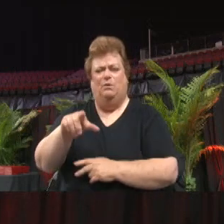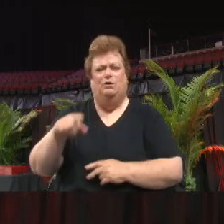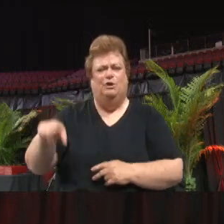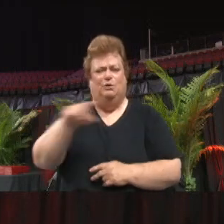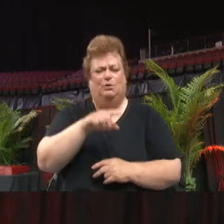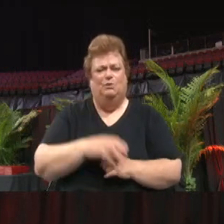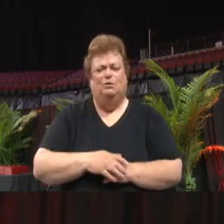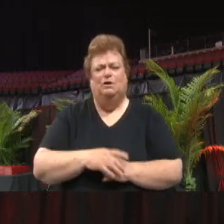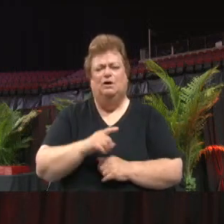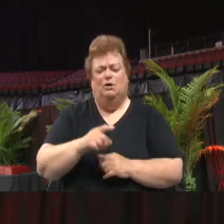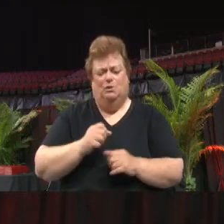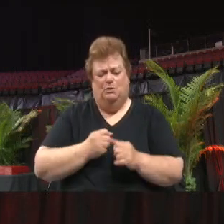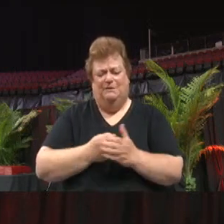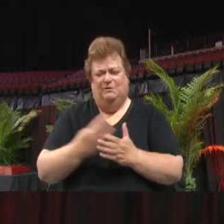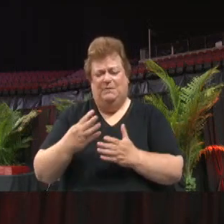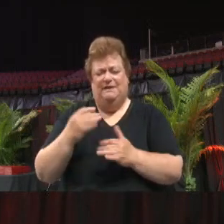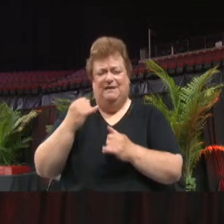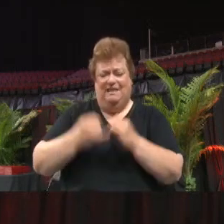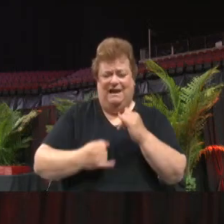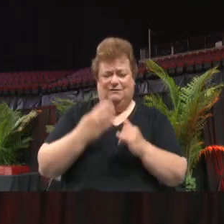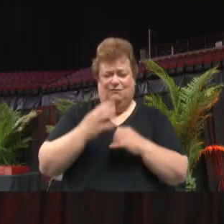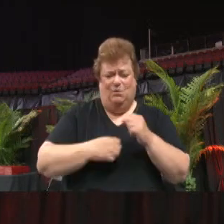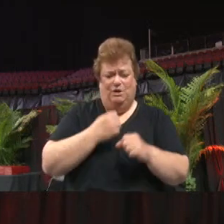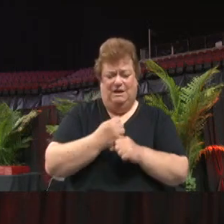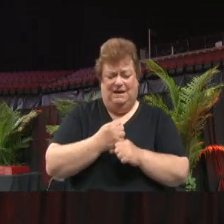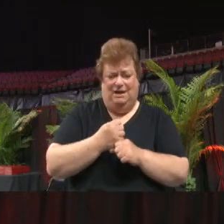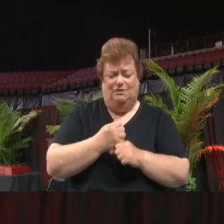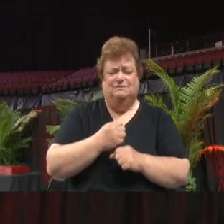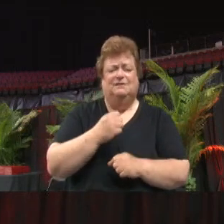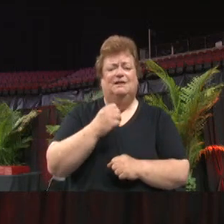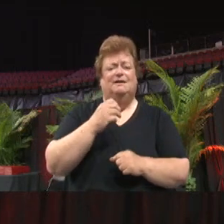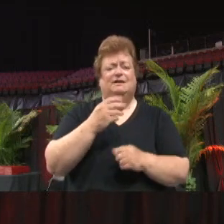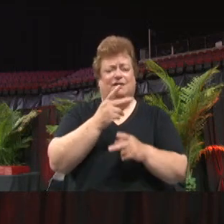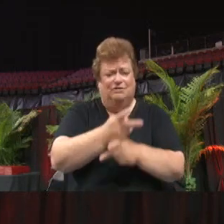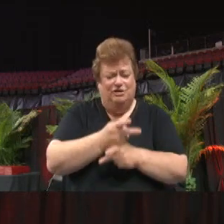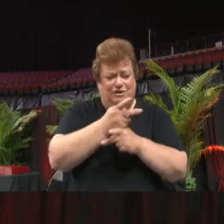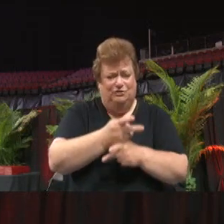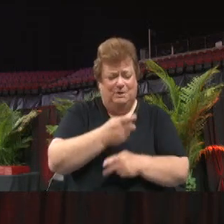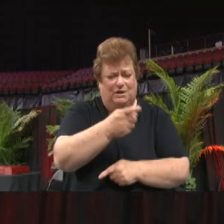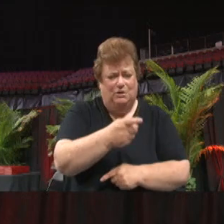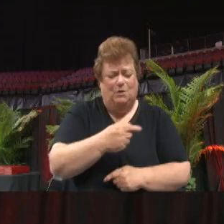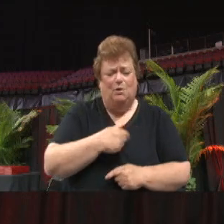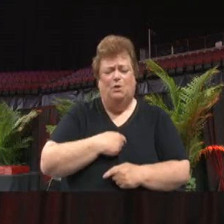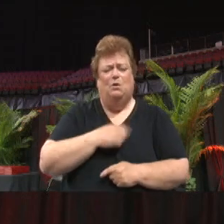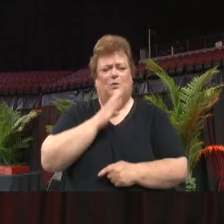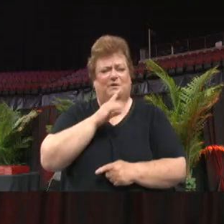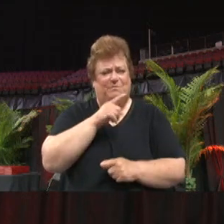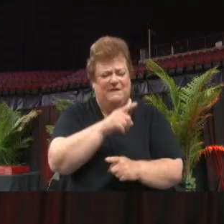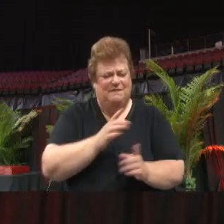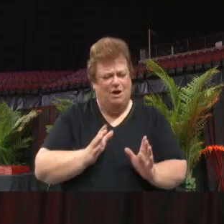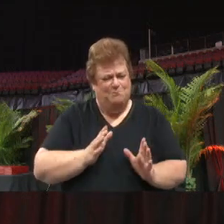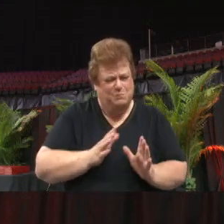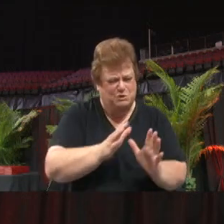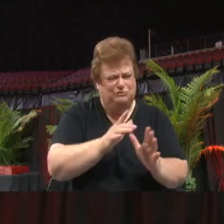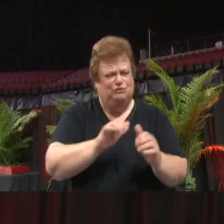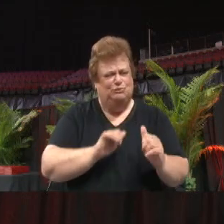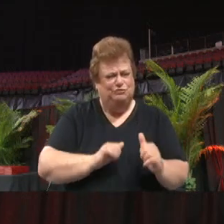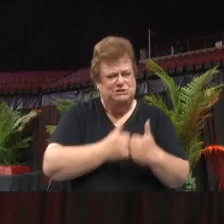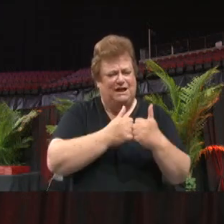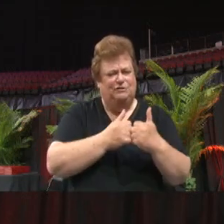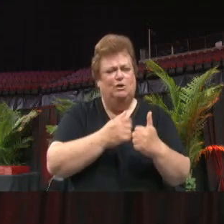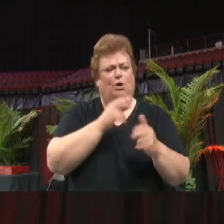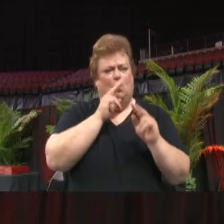We have spent the last 4 years nurturing you. We've been there for you, we've pushed you, we've challenged you, and we've watched you